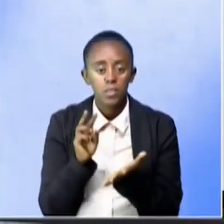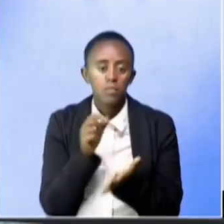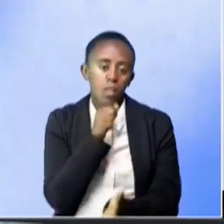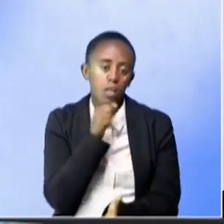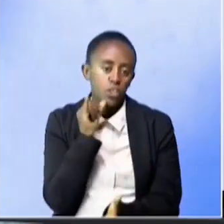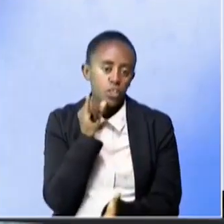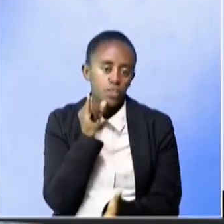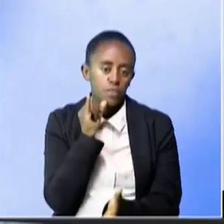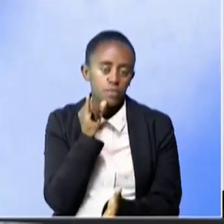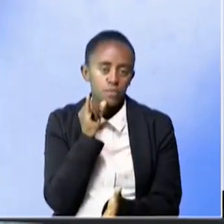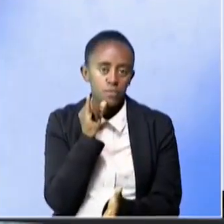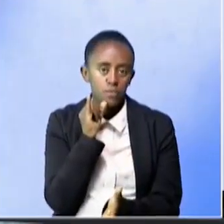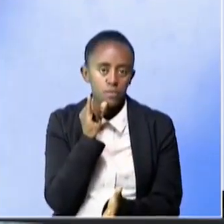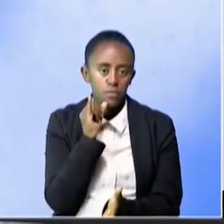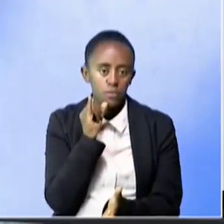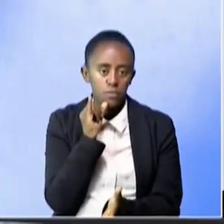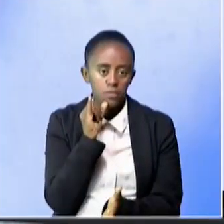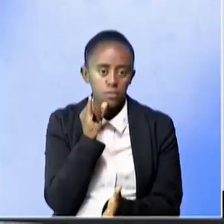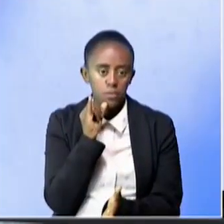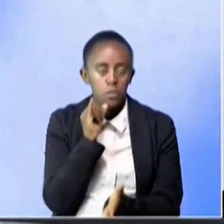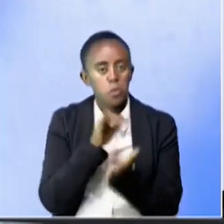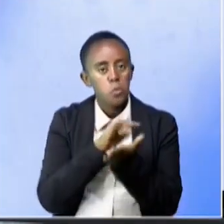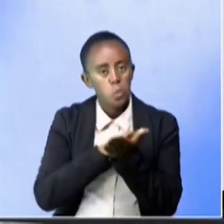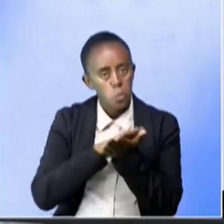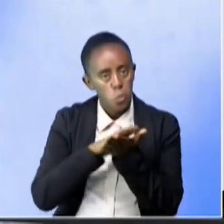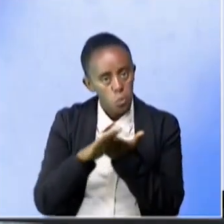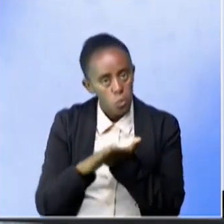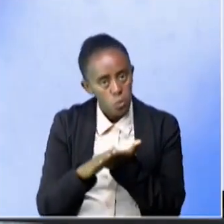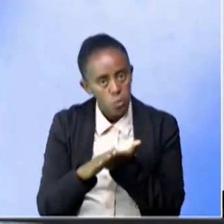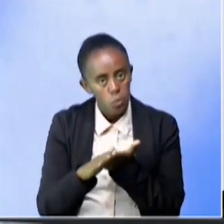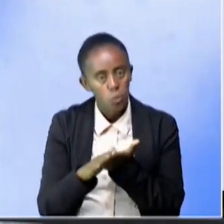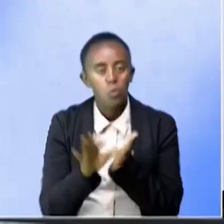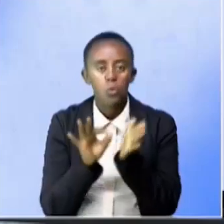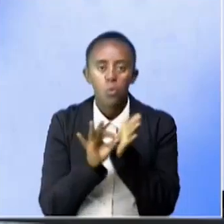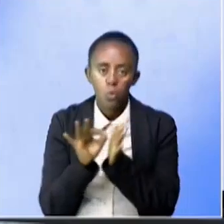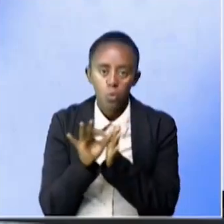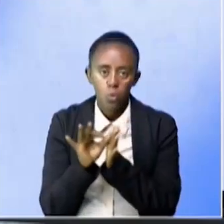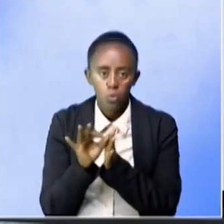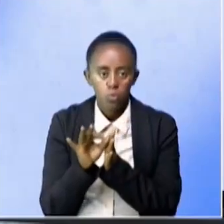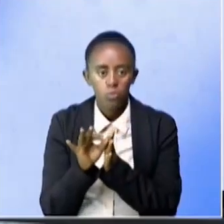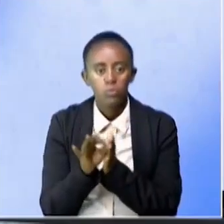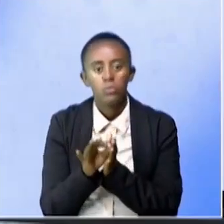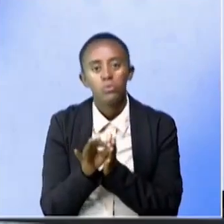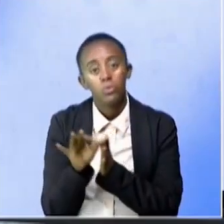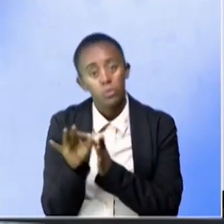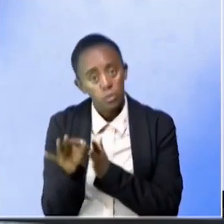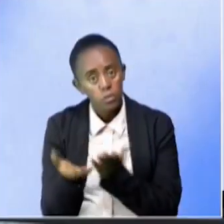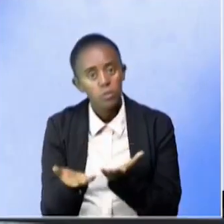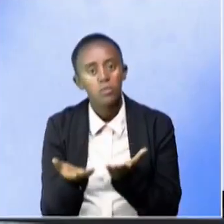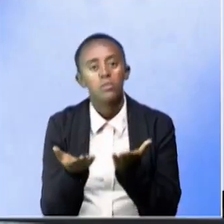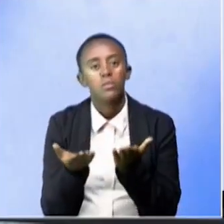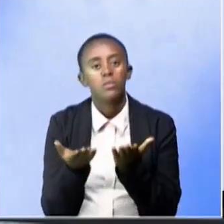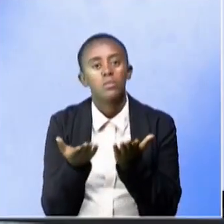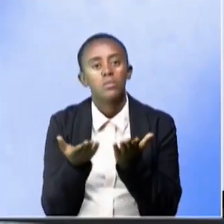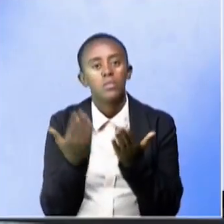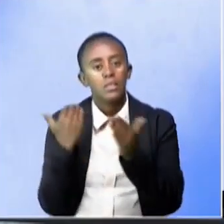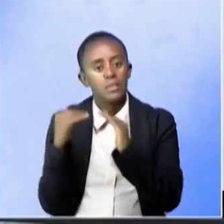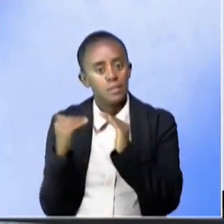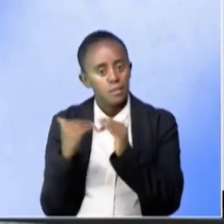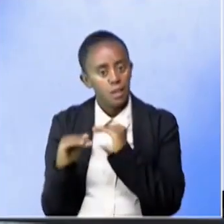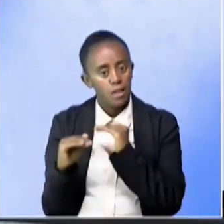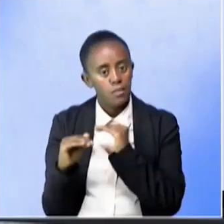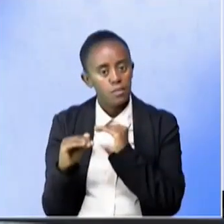adjective. Any word that qualifies quality, quantity,